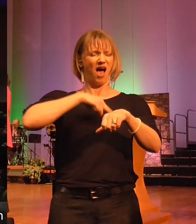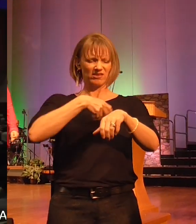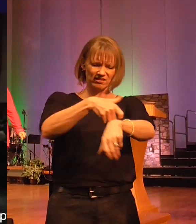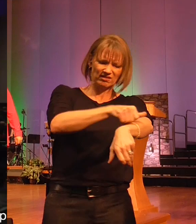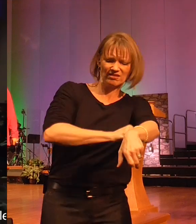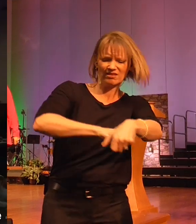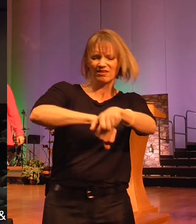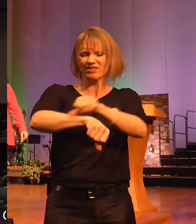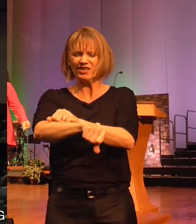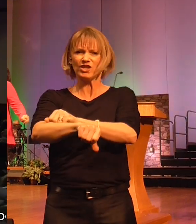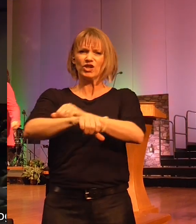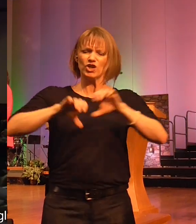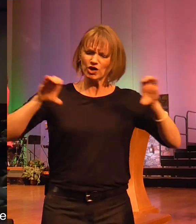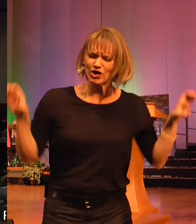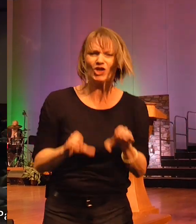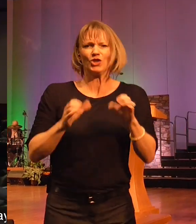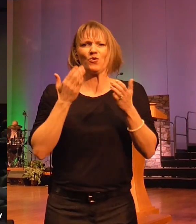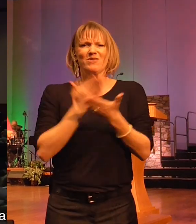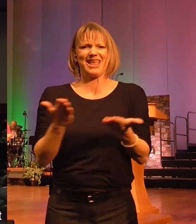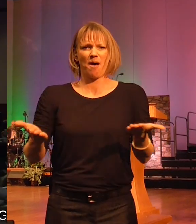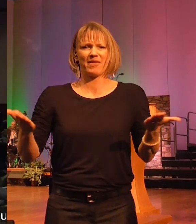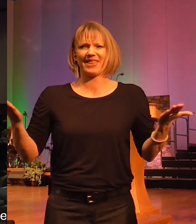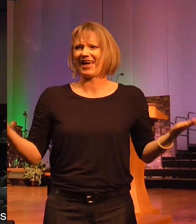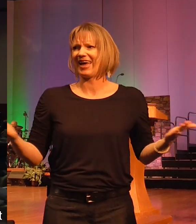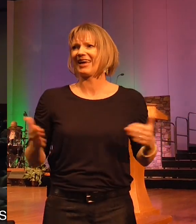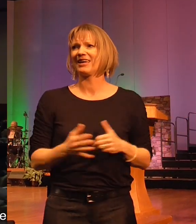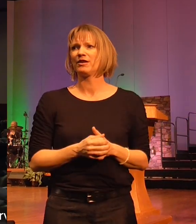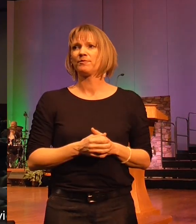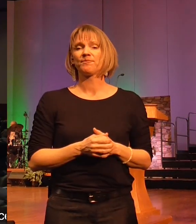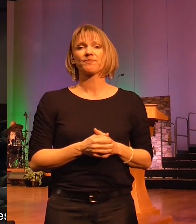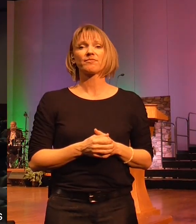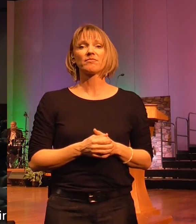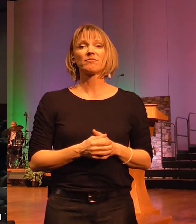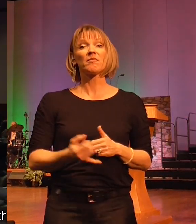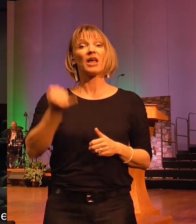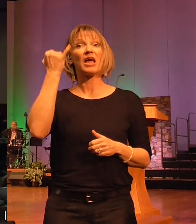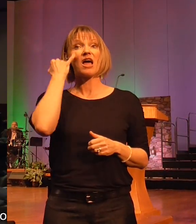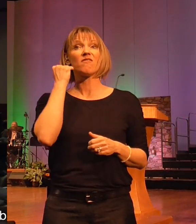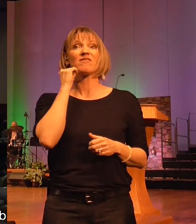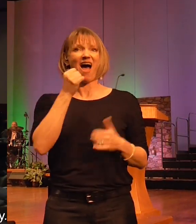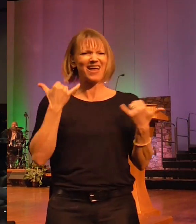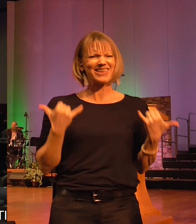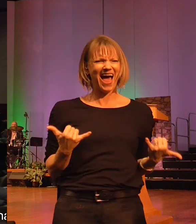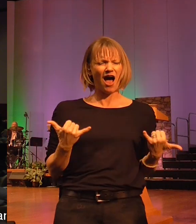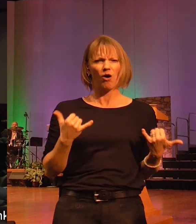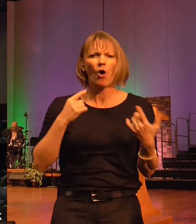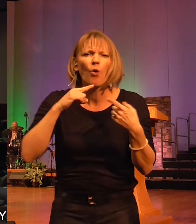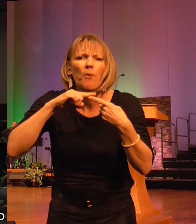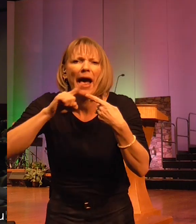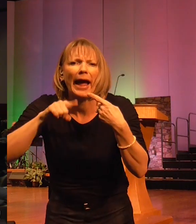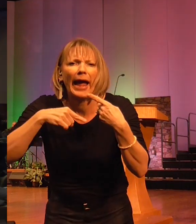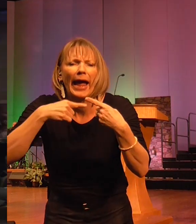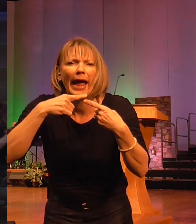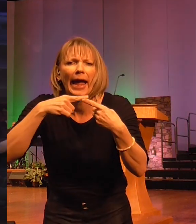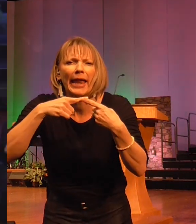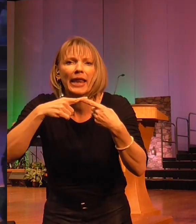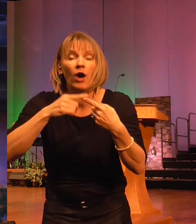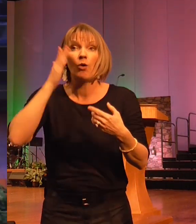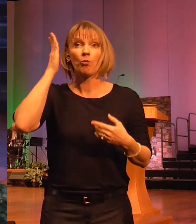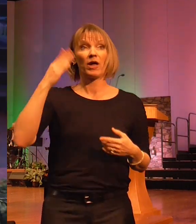do something. Oh, yeah. If not now, then